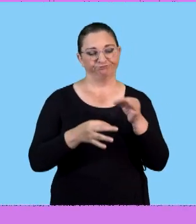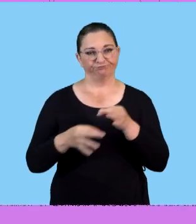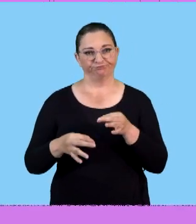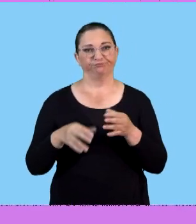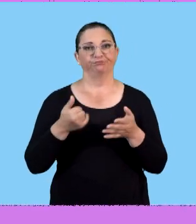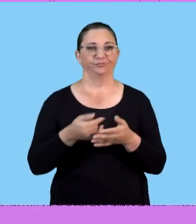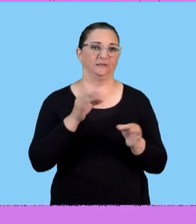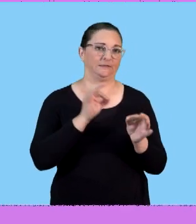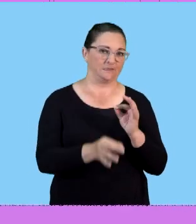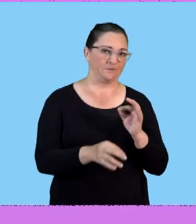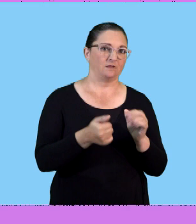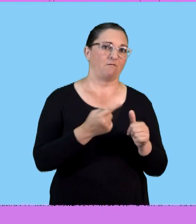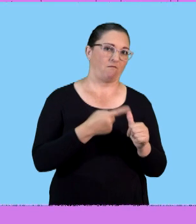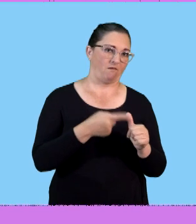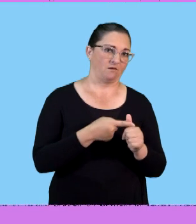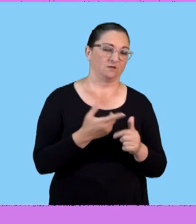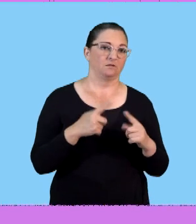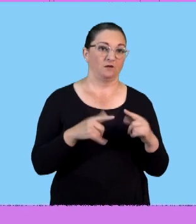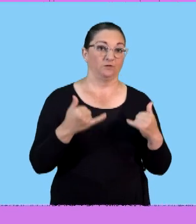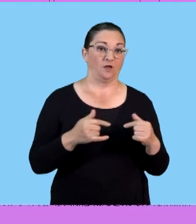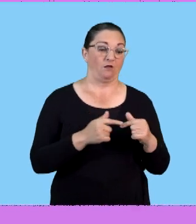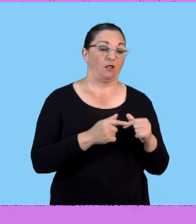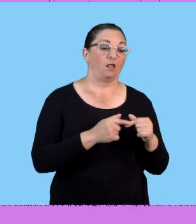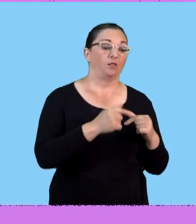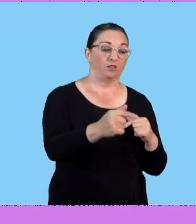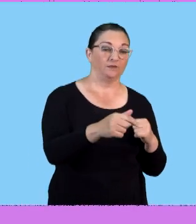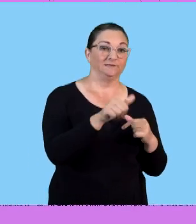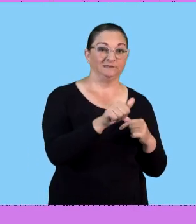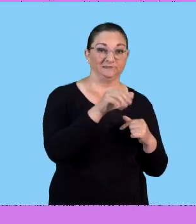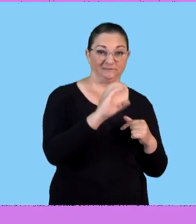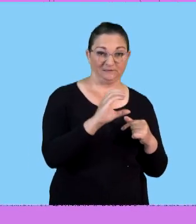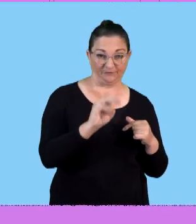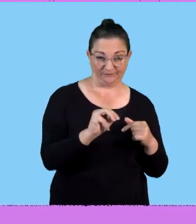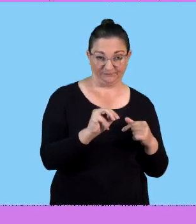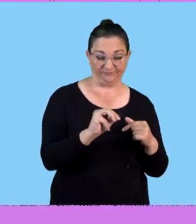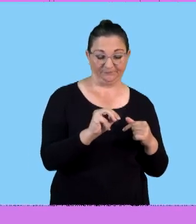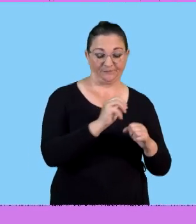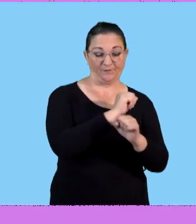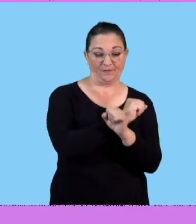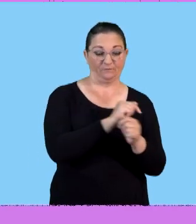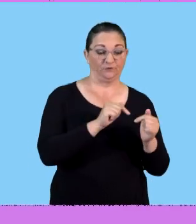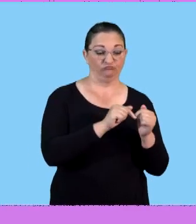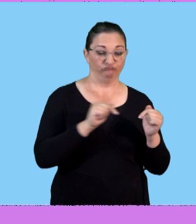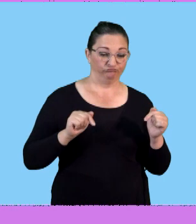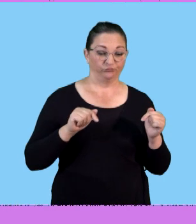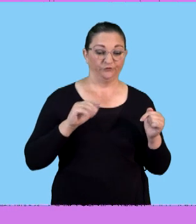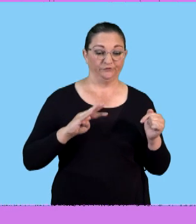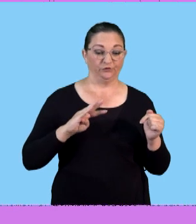just a matter of substituting, simplifying, and then writing our answer. So here, the length, 6